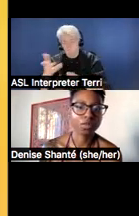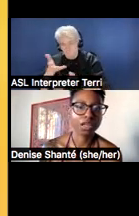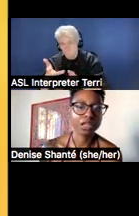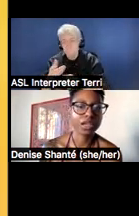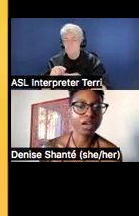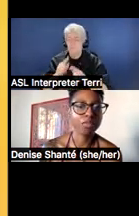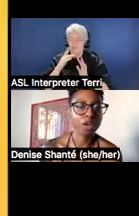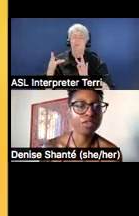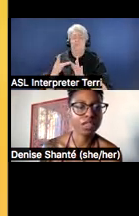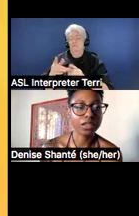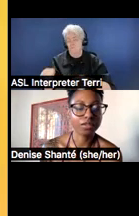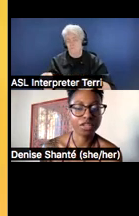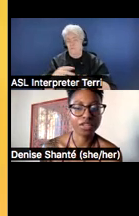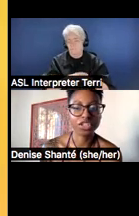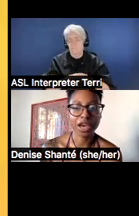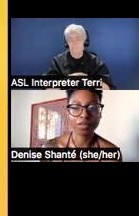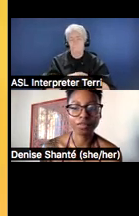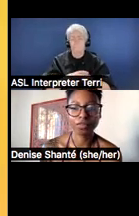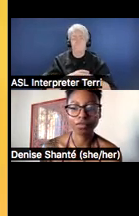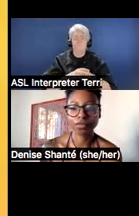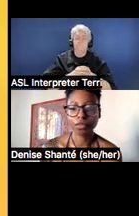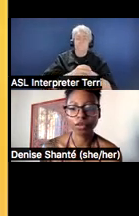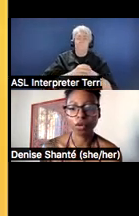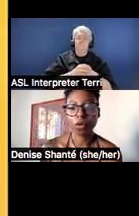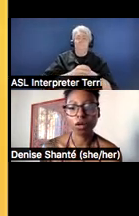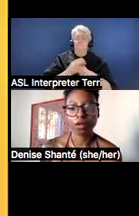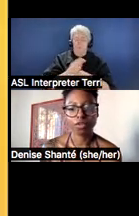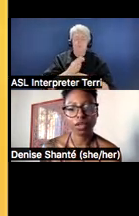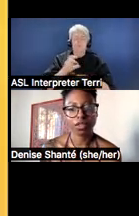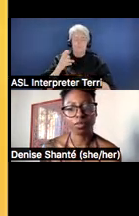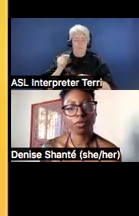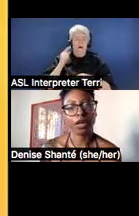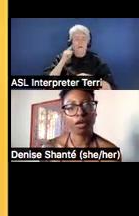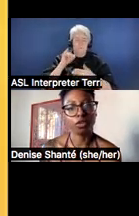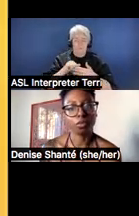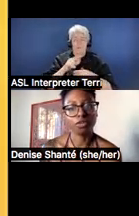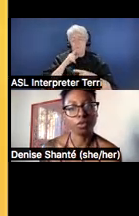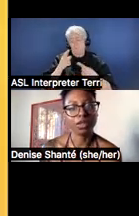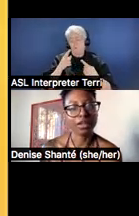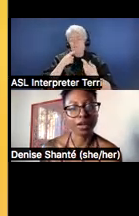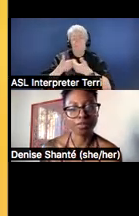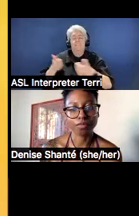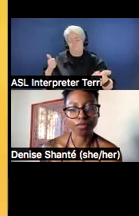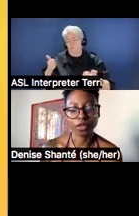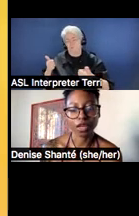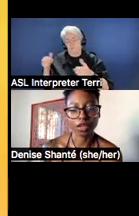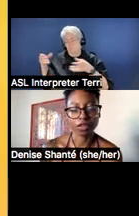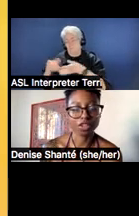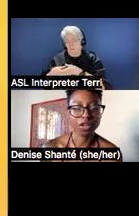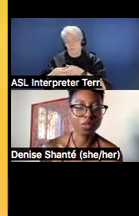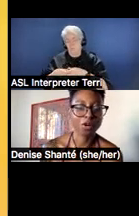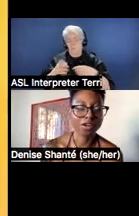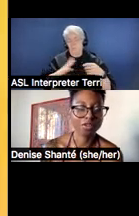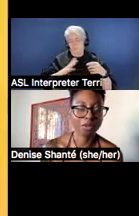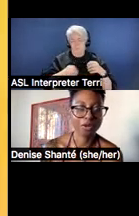connect with them at any time privately via the chat, or via a separate breakout room if you would like that. And